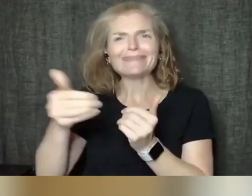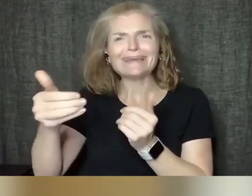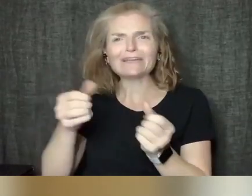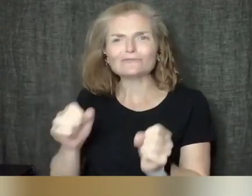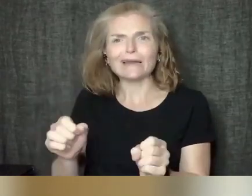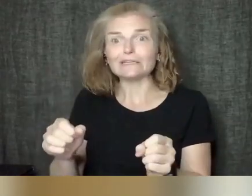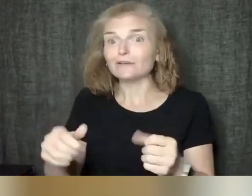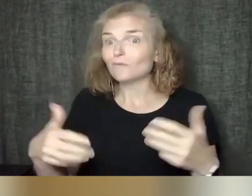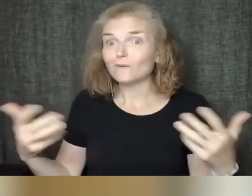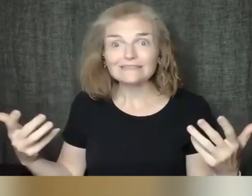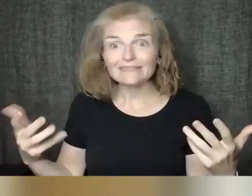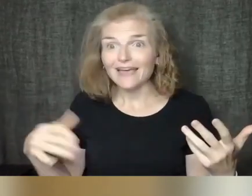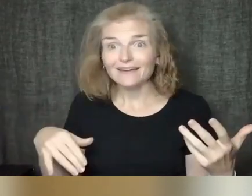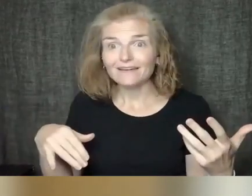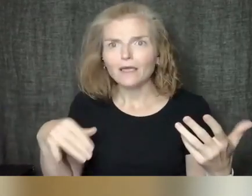it.